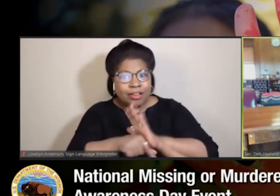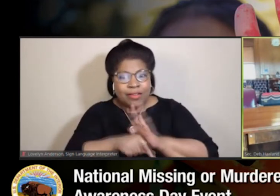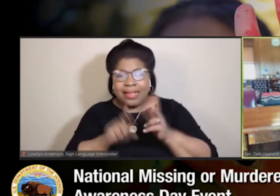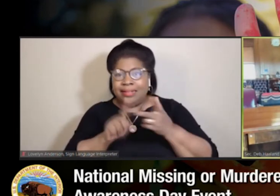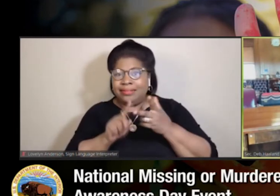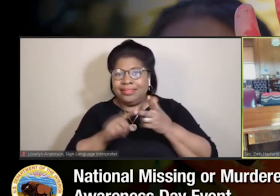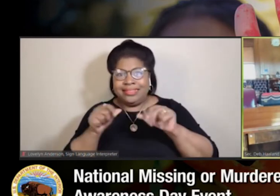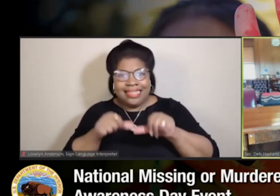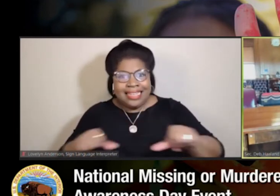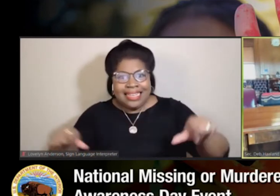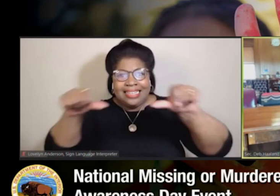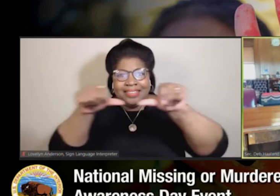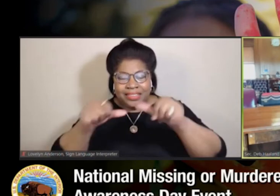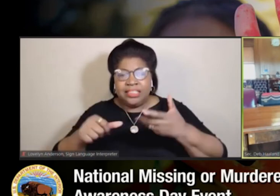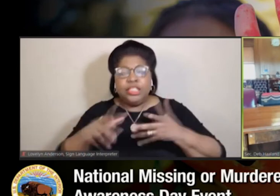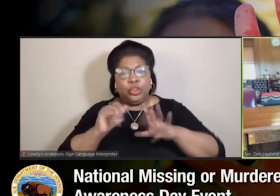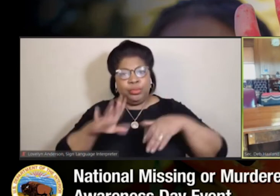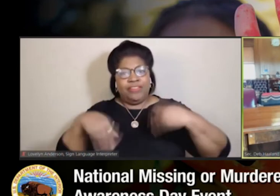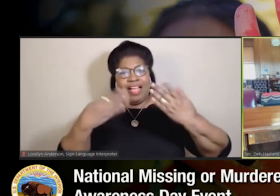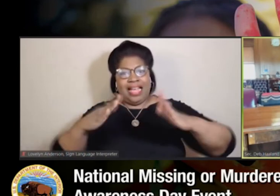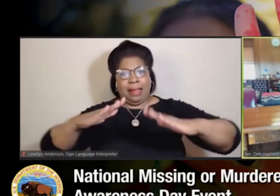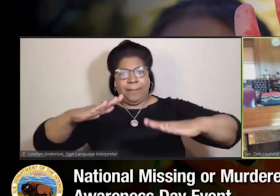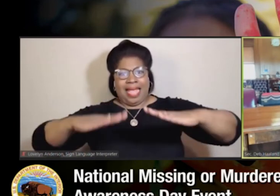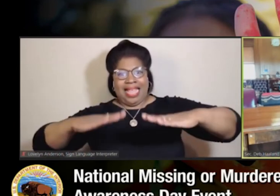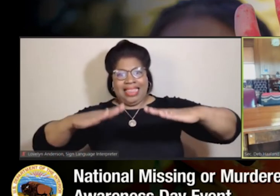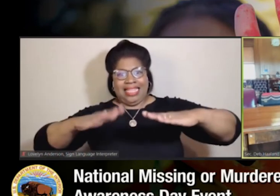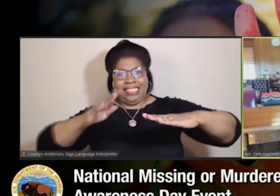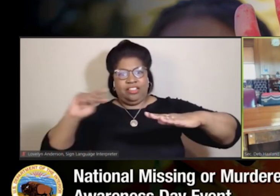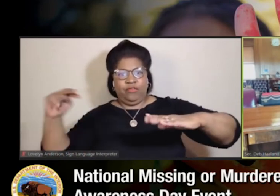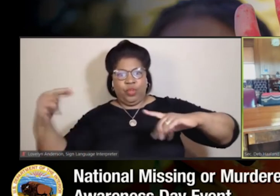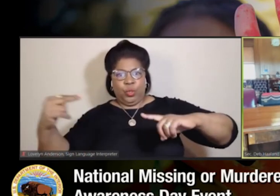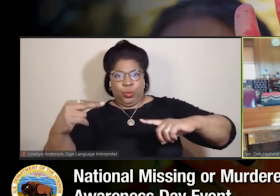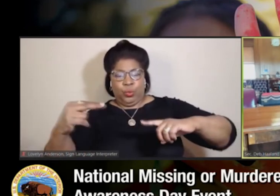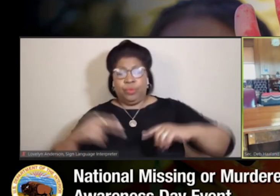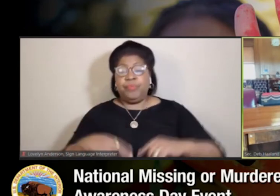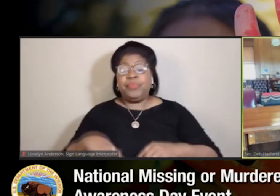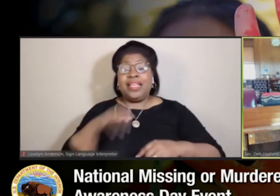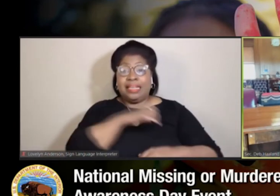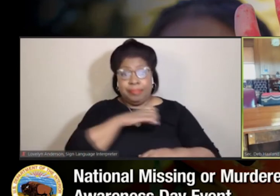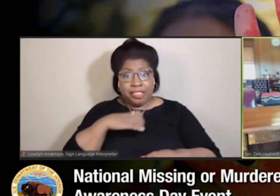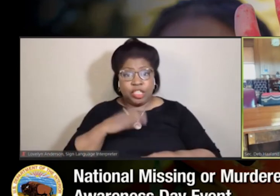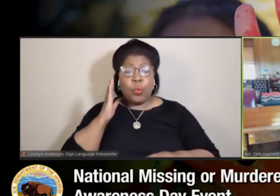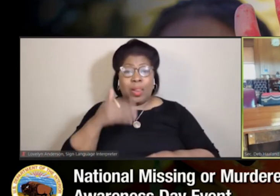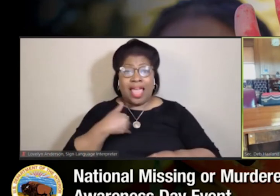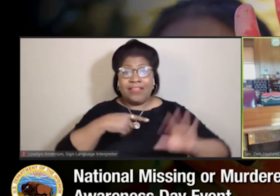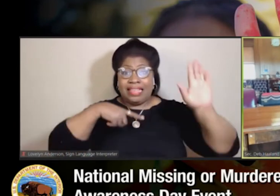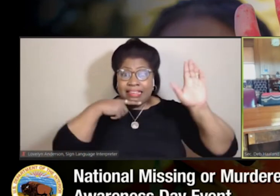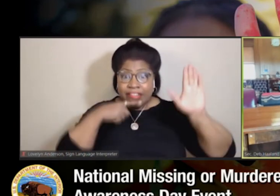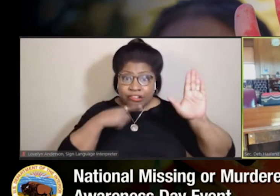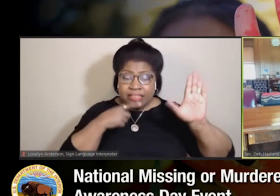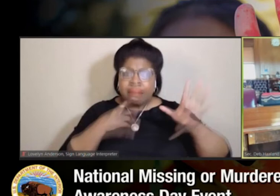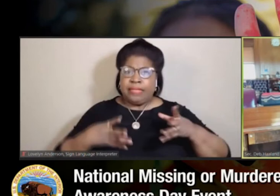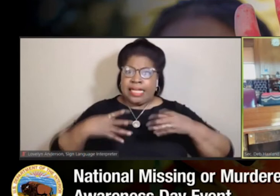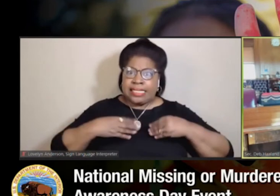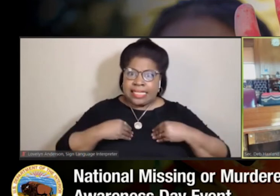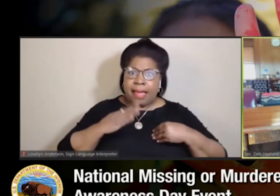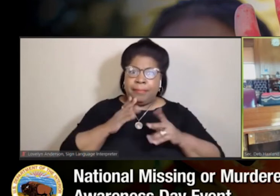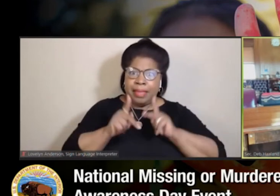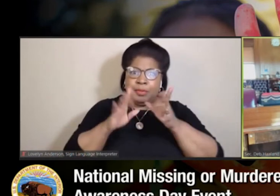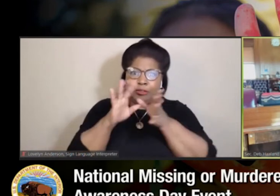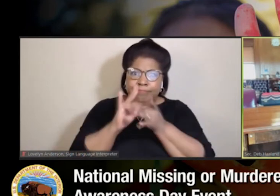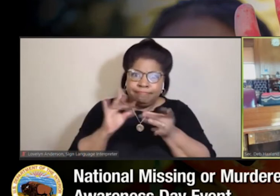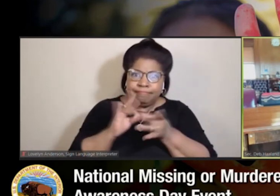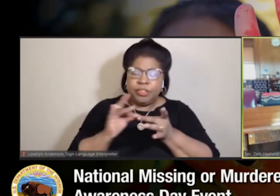to provide balanced points of view. The commission will hold hearings, take testimony, and receive evidence